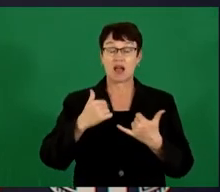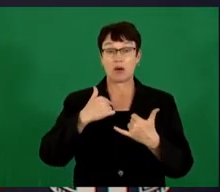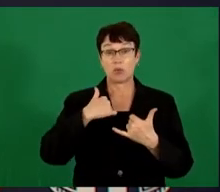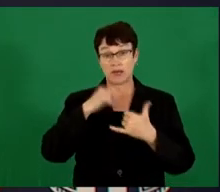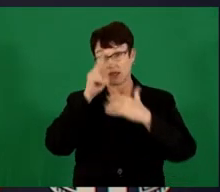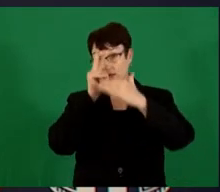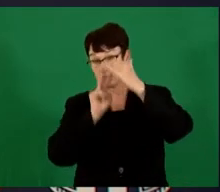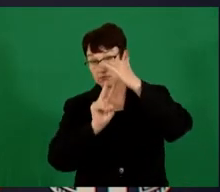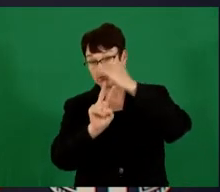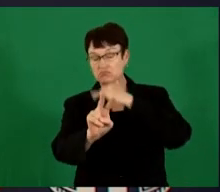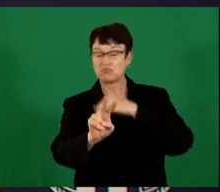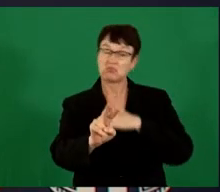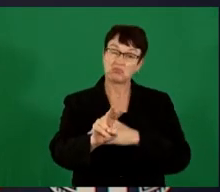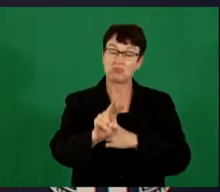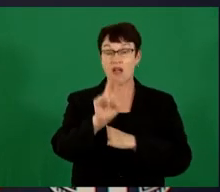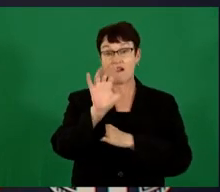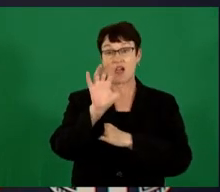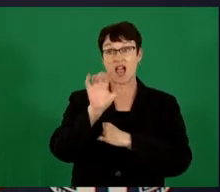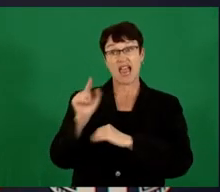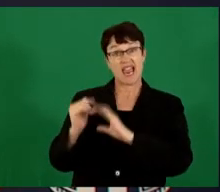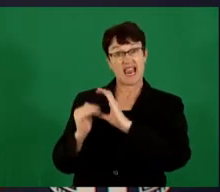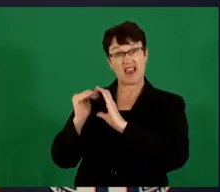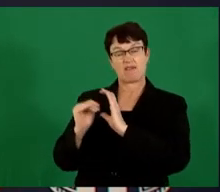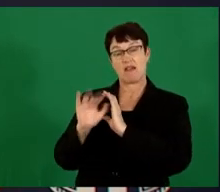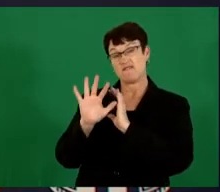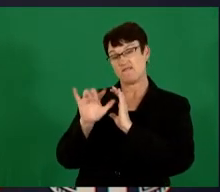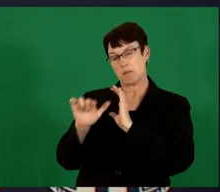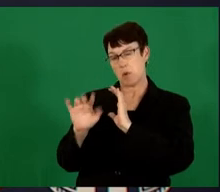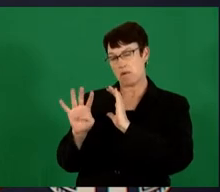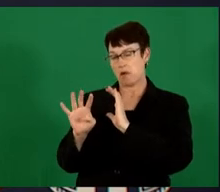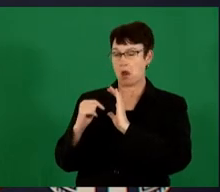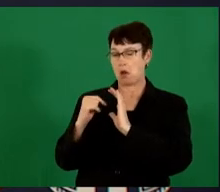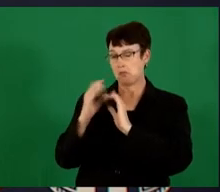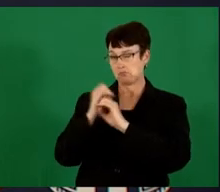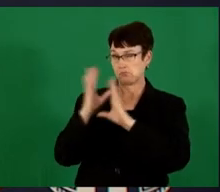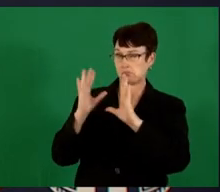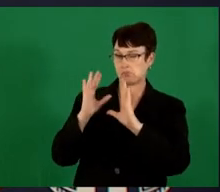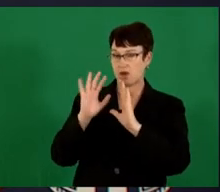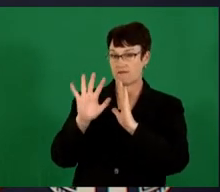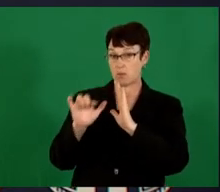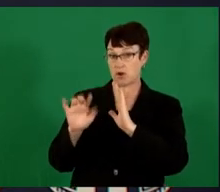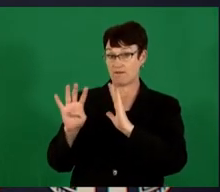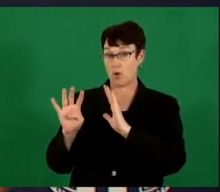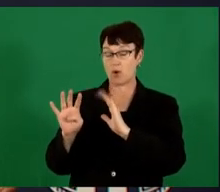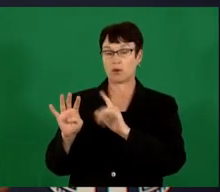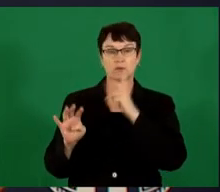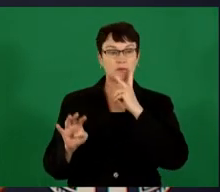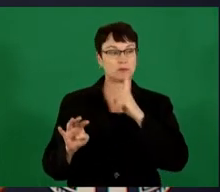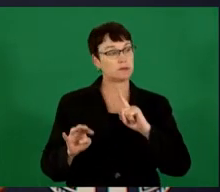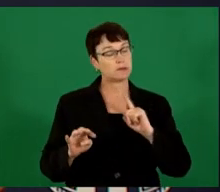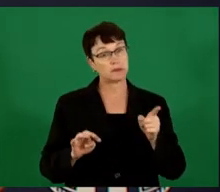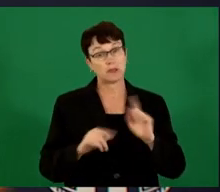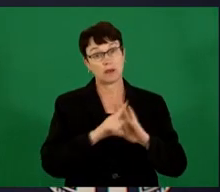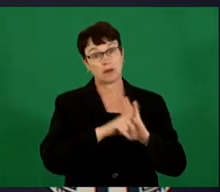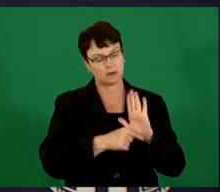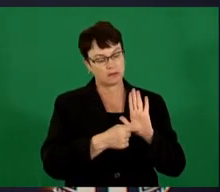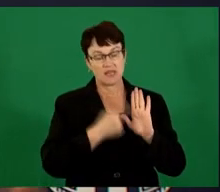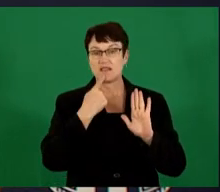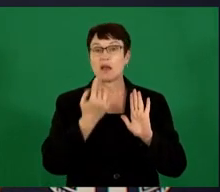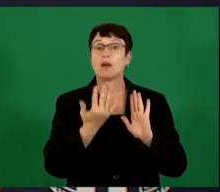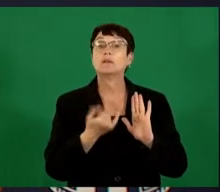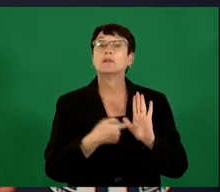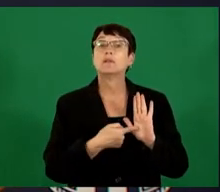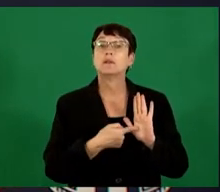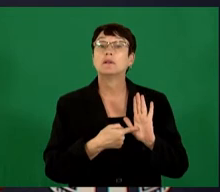project 5.4. If you look at 5.4 and you look at the policy rate, you will say that, oh,